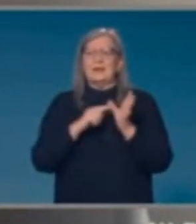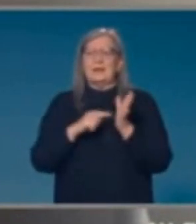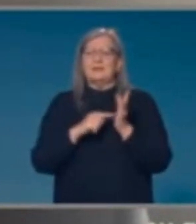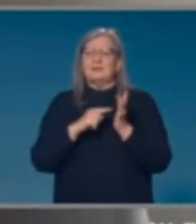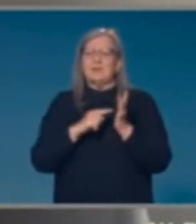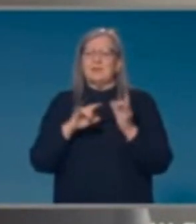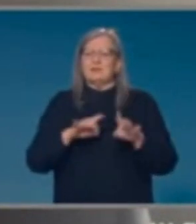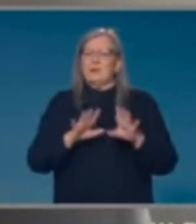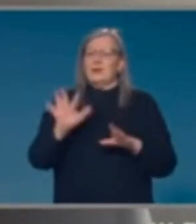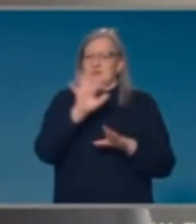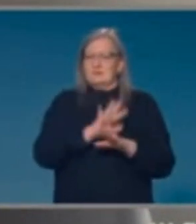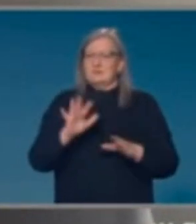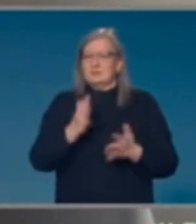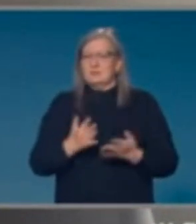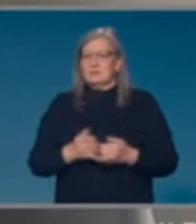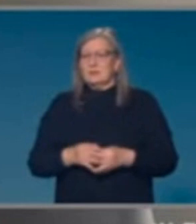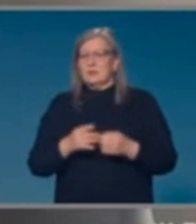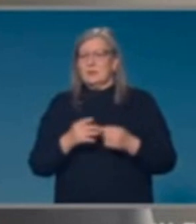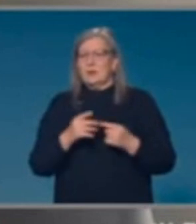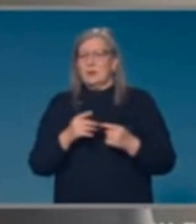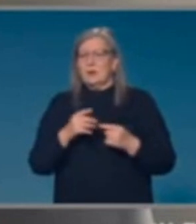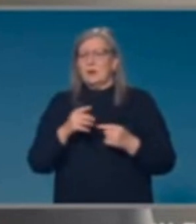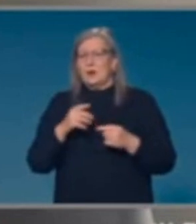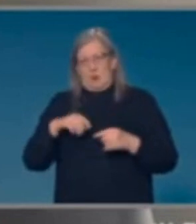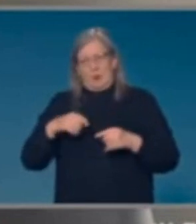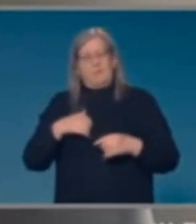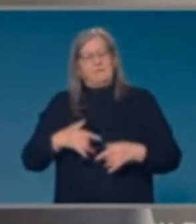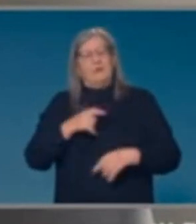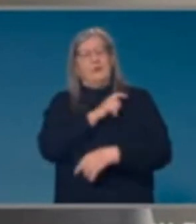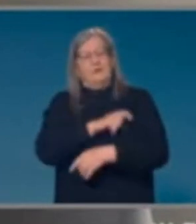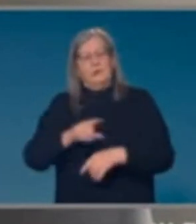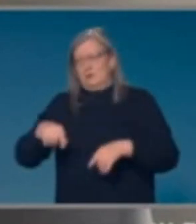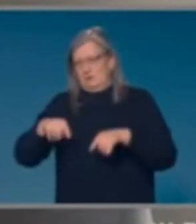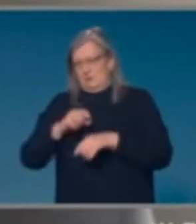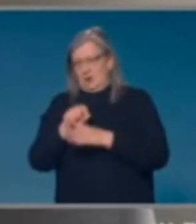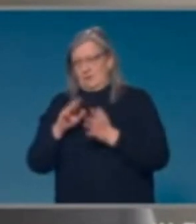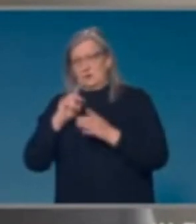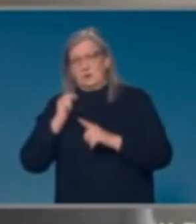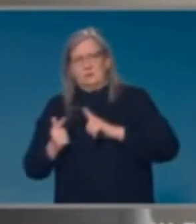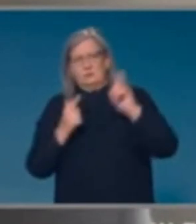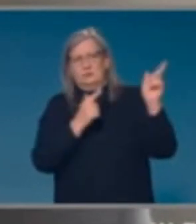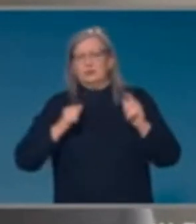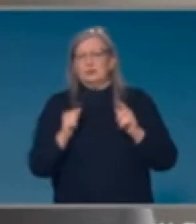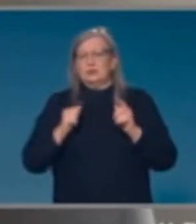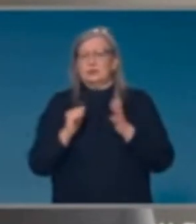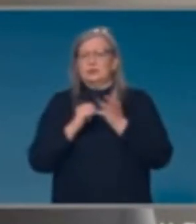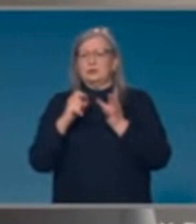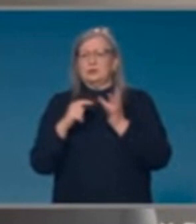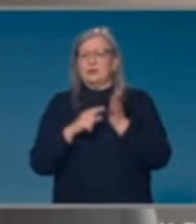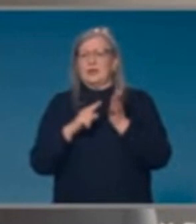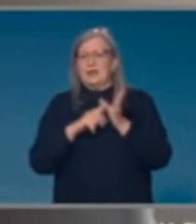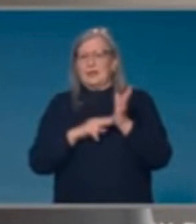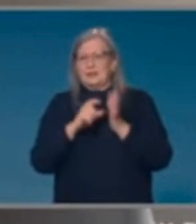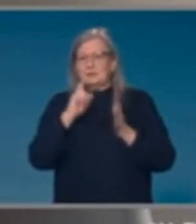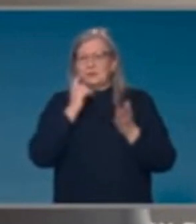to Glasgow an appropriate package which is ambitious for emissions, but reduces